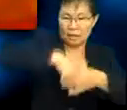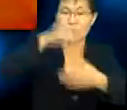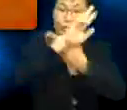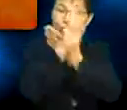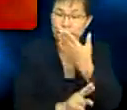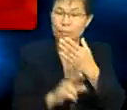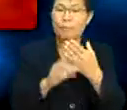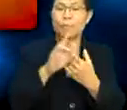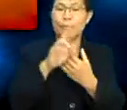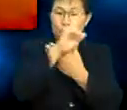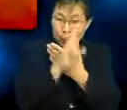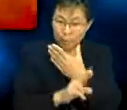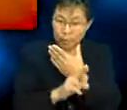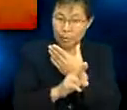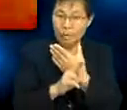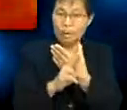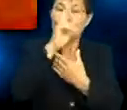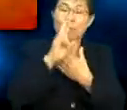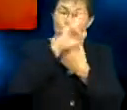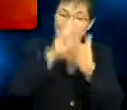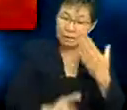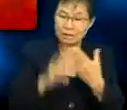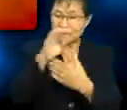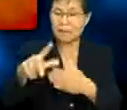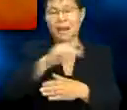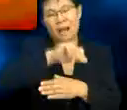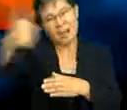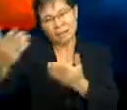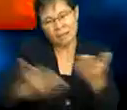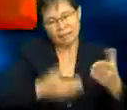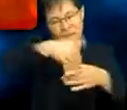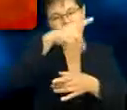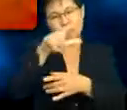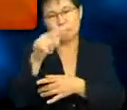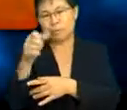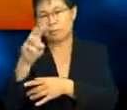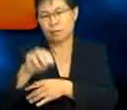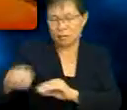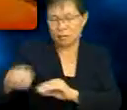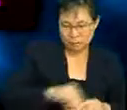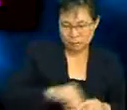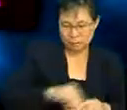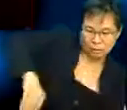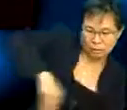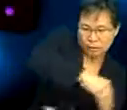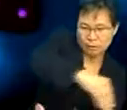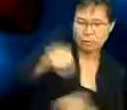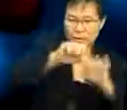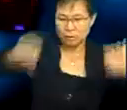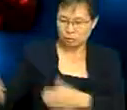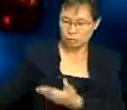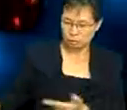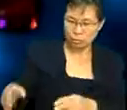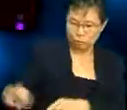are carried in the red blood cells, while the others are carried in the plasma. The circulatory